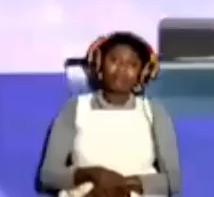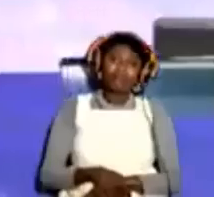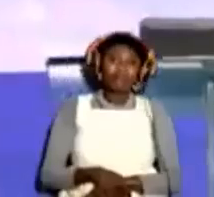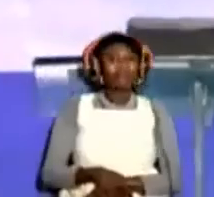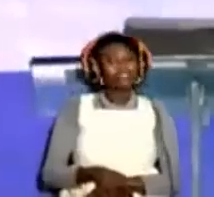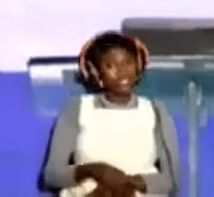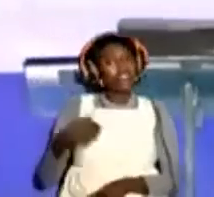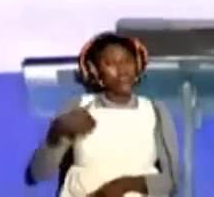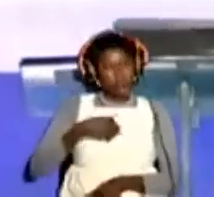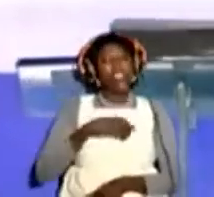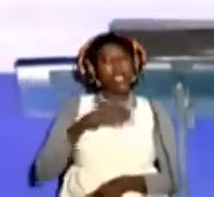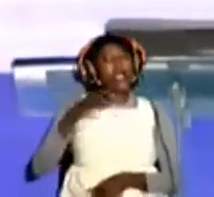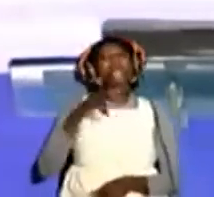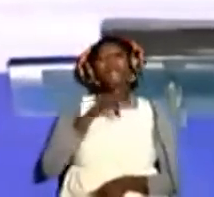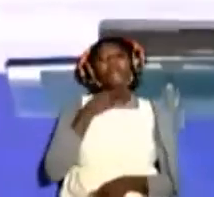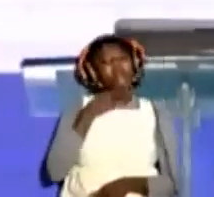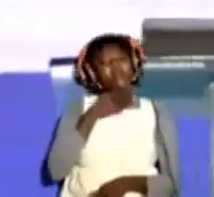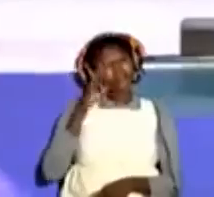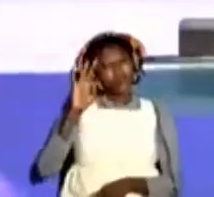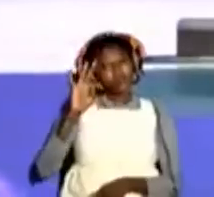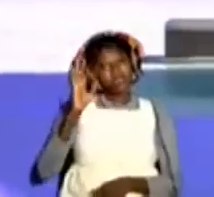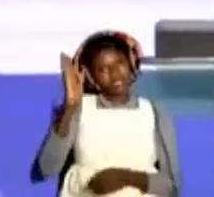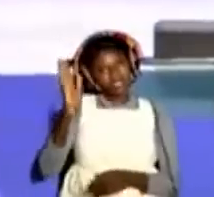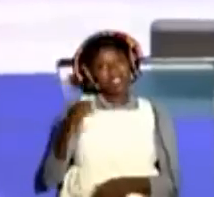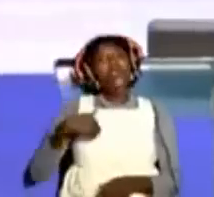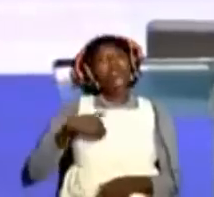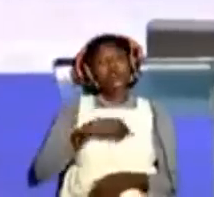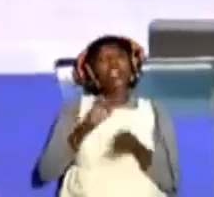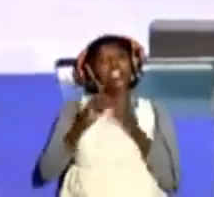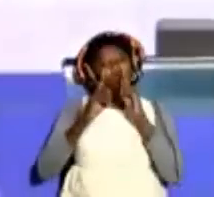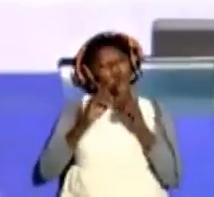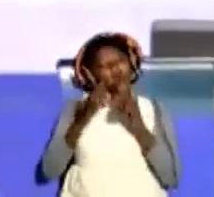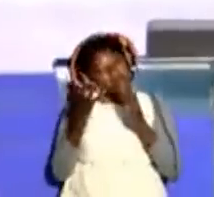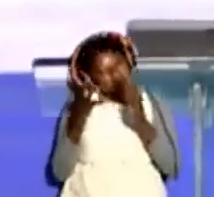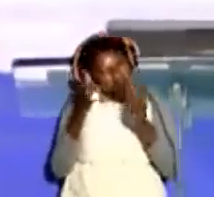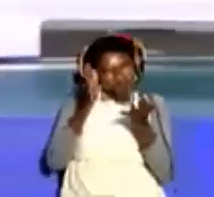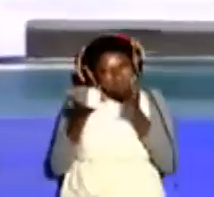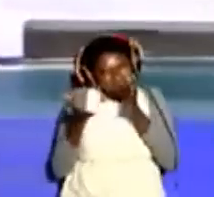You know, we are preachers and we know how we talk.